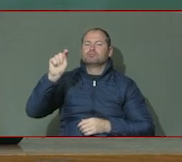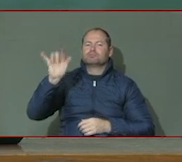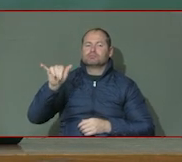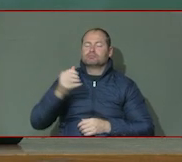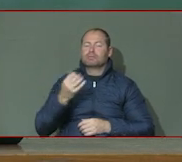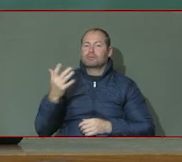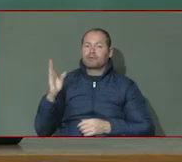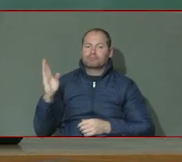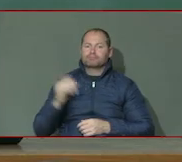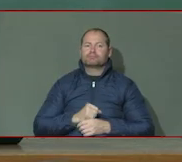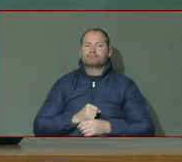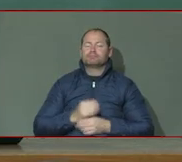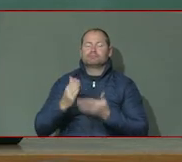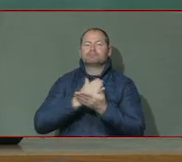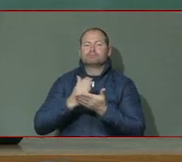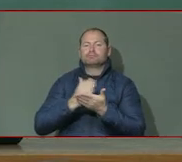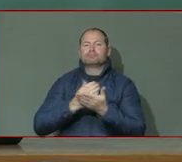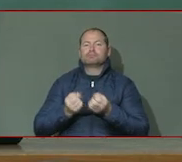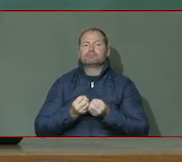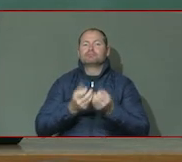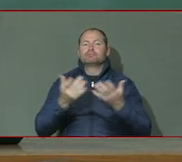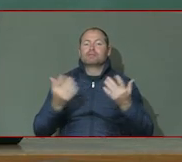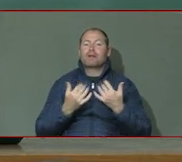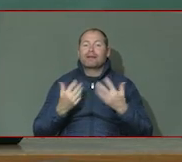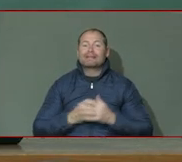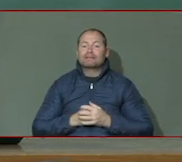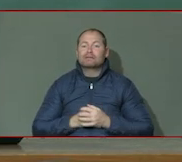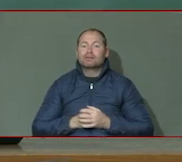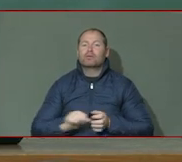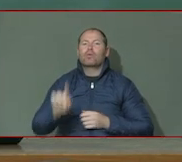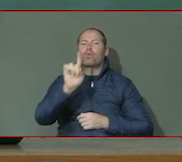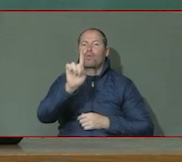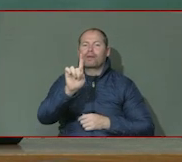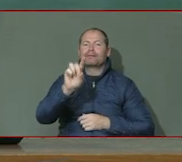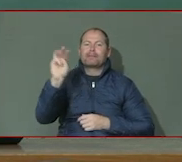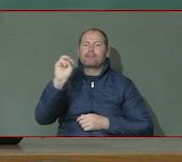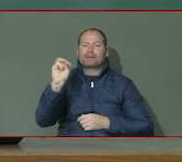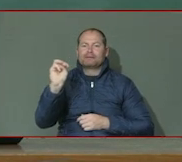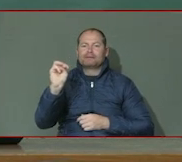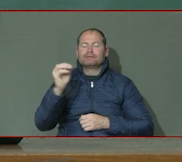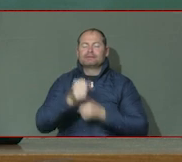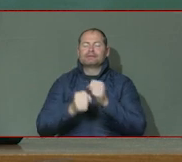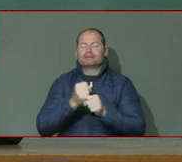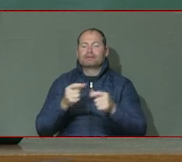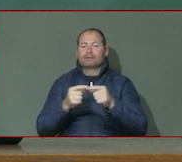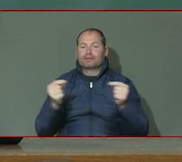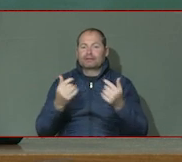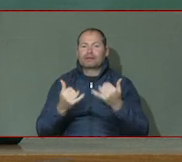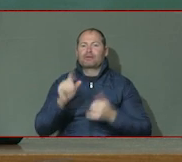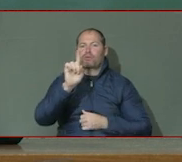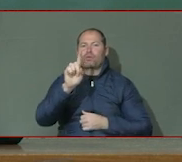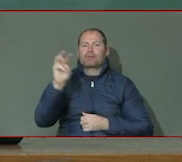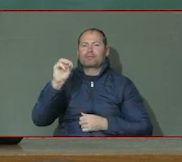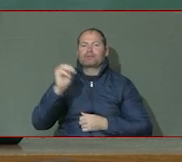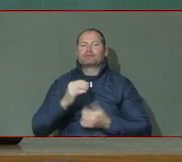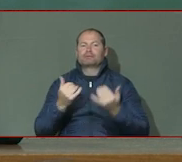And the number of shares issued, they say there was 1 million shares issued at the end of the year. And we want it